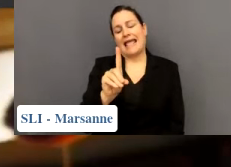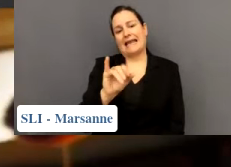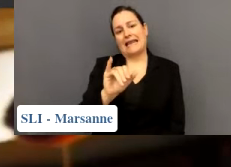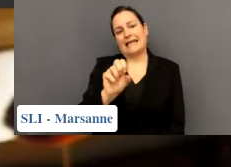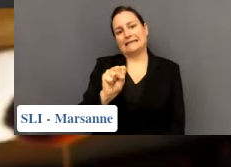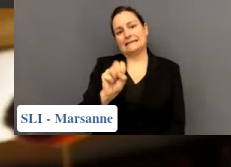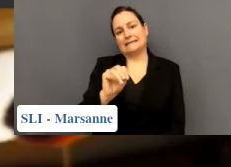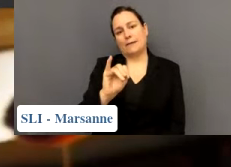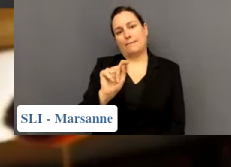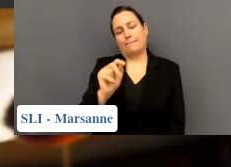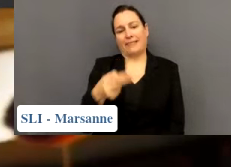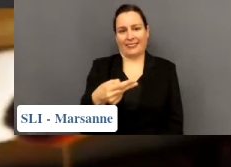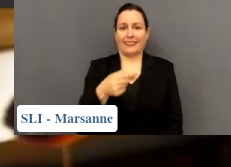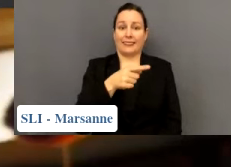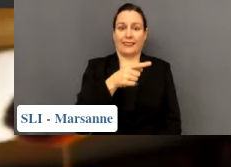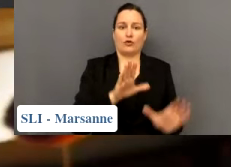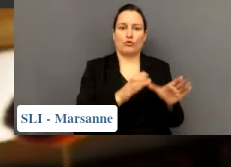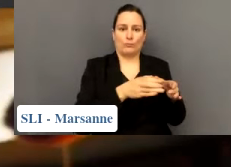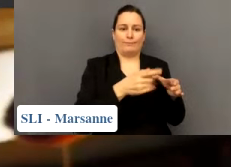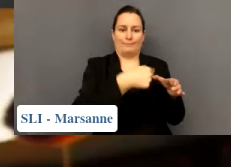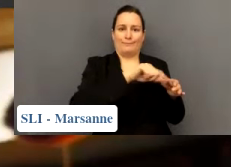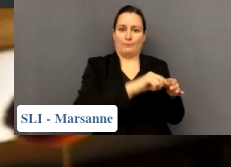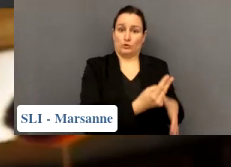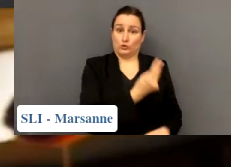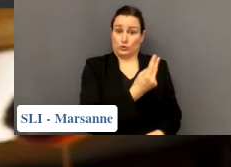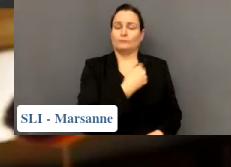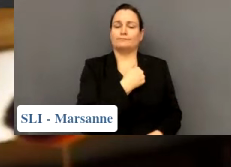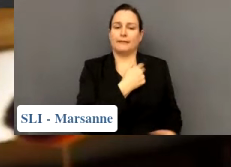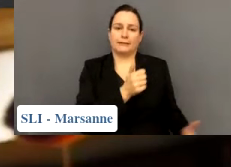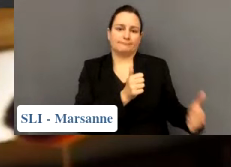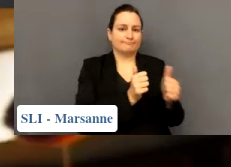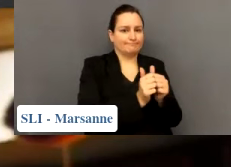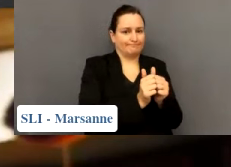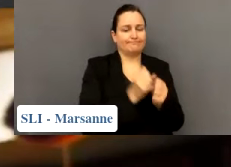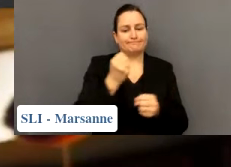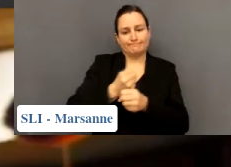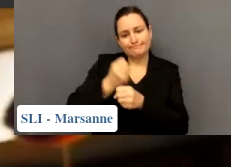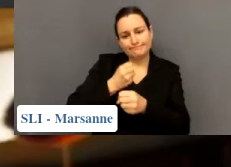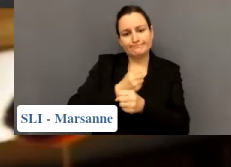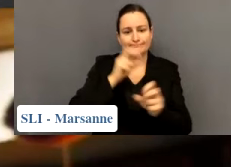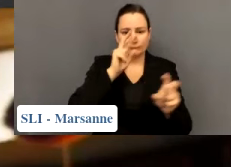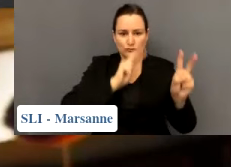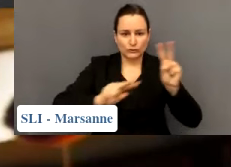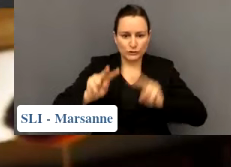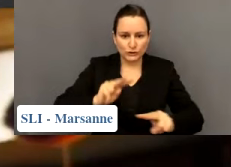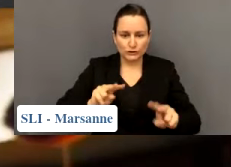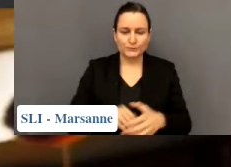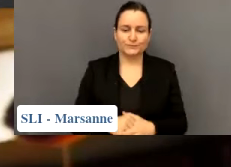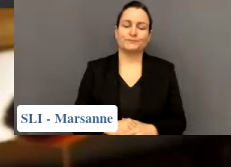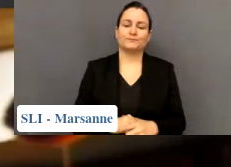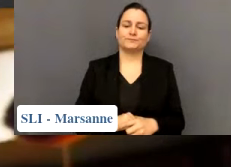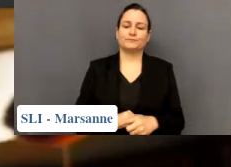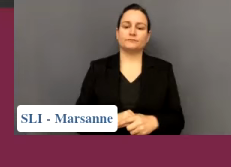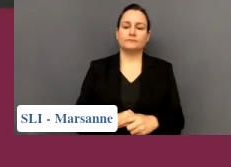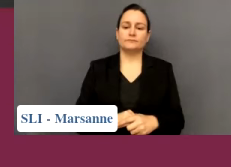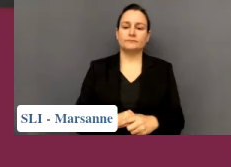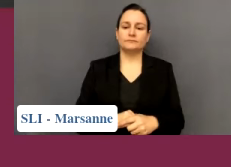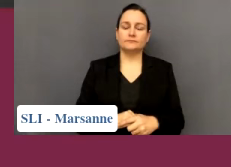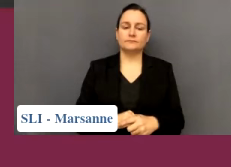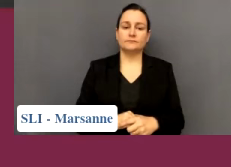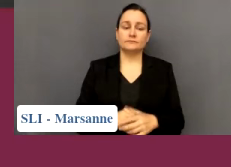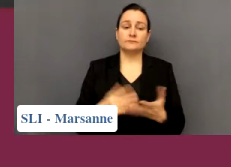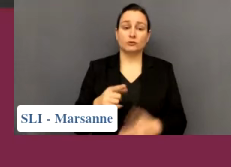Ms. Jennifer Bitterly. With this research, we asked, What do we